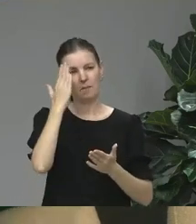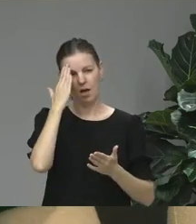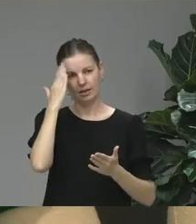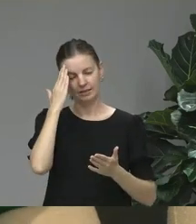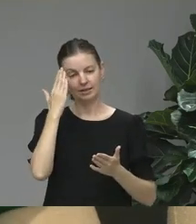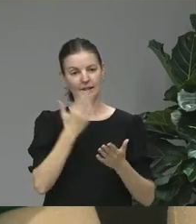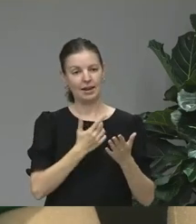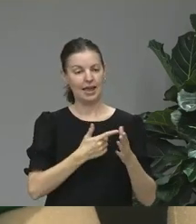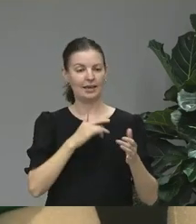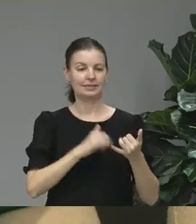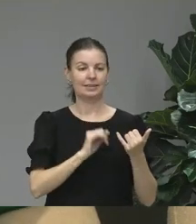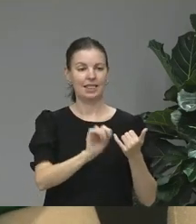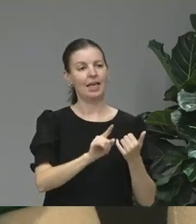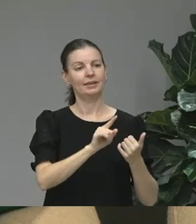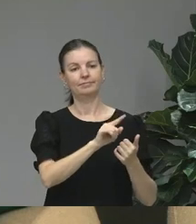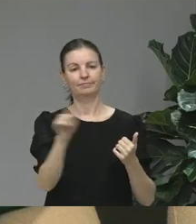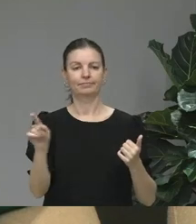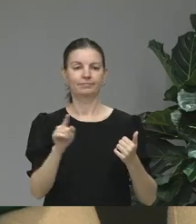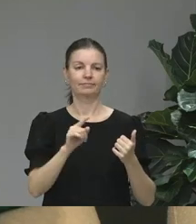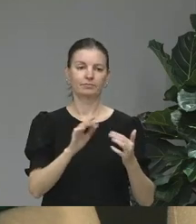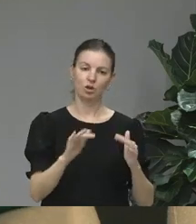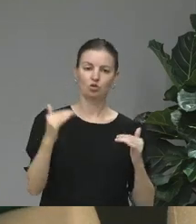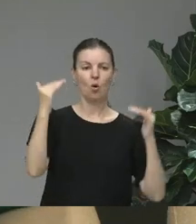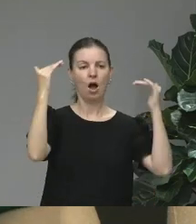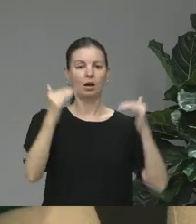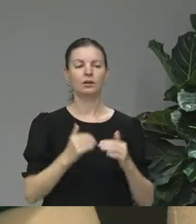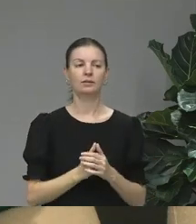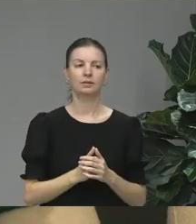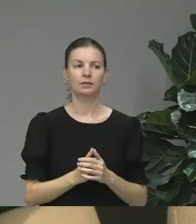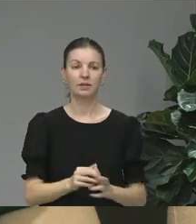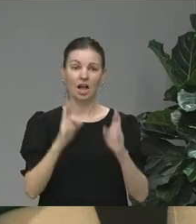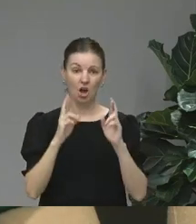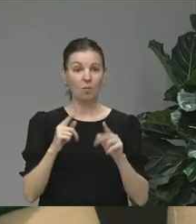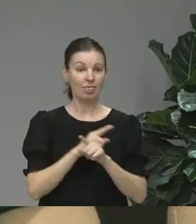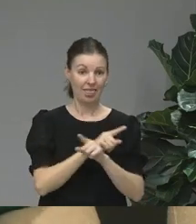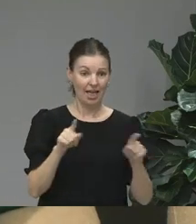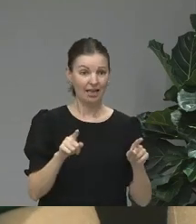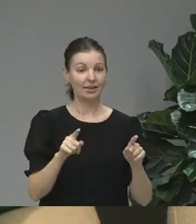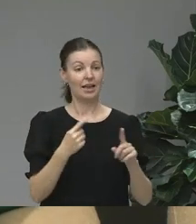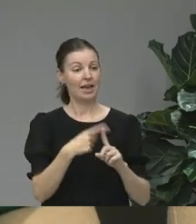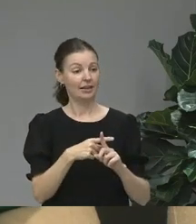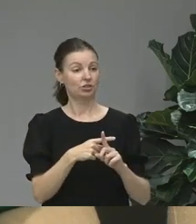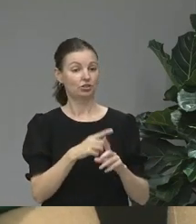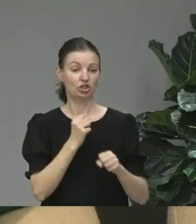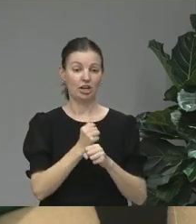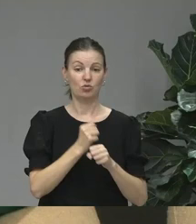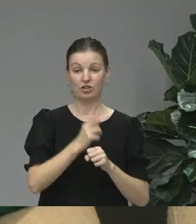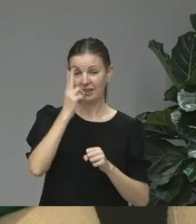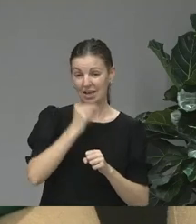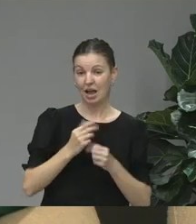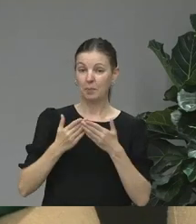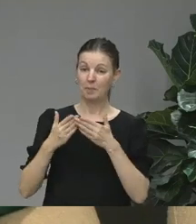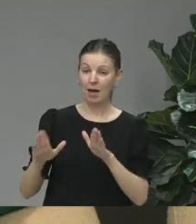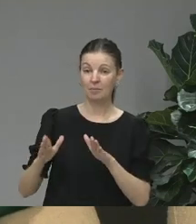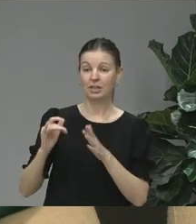they mature. And I would hope that they and the generations of young public servants I have had the